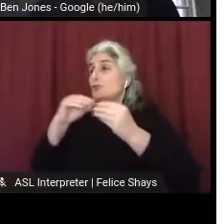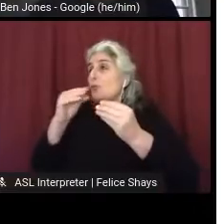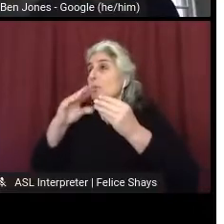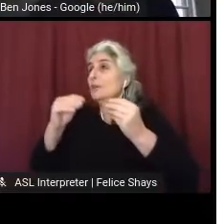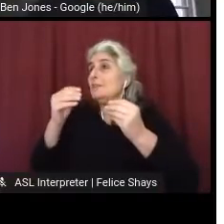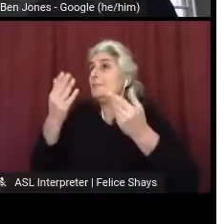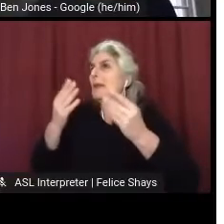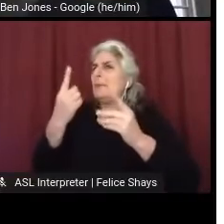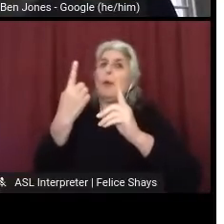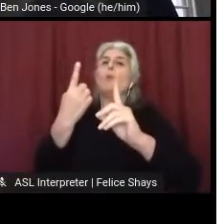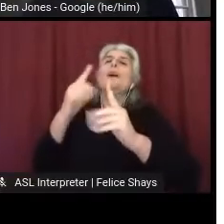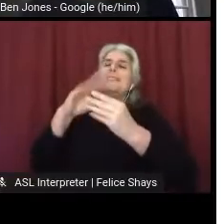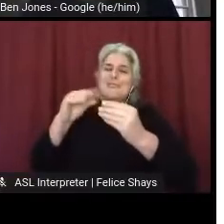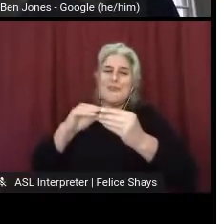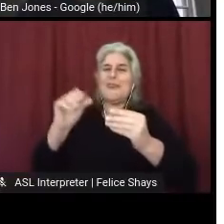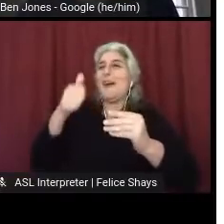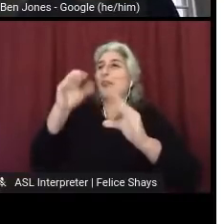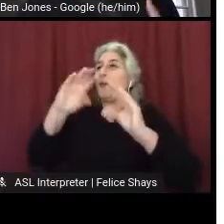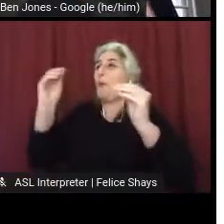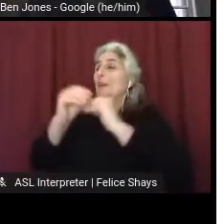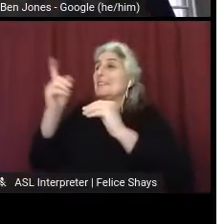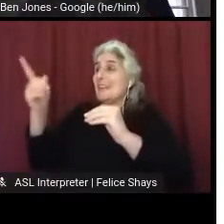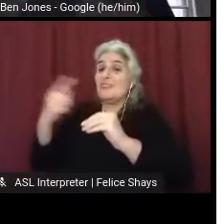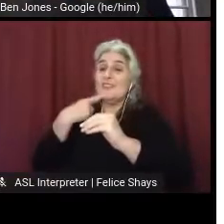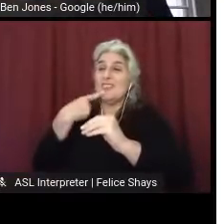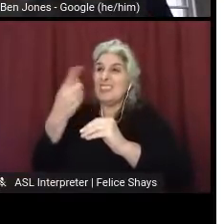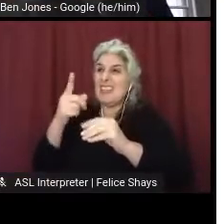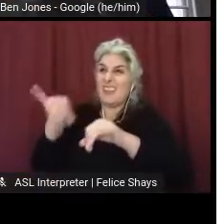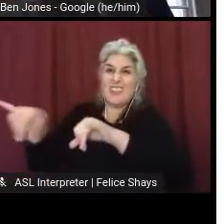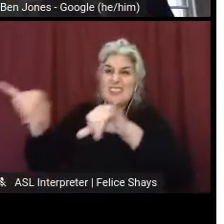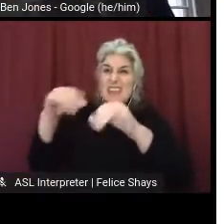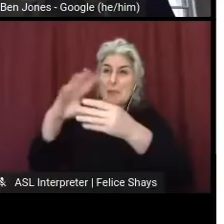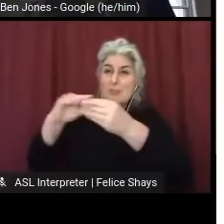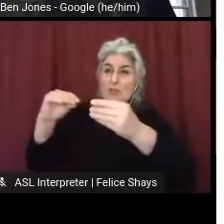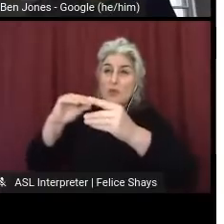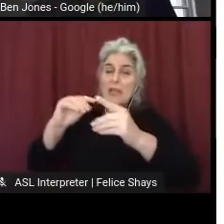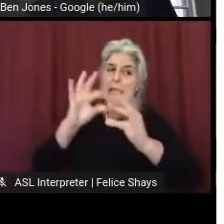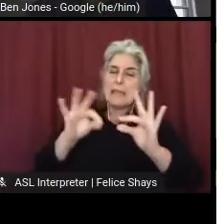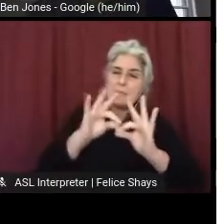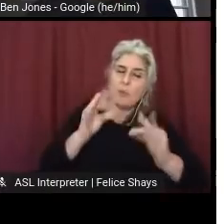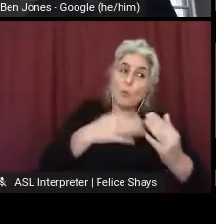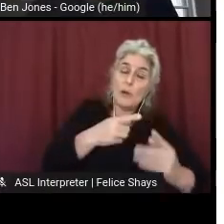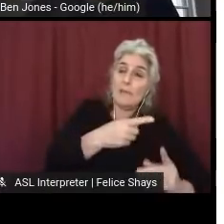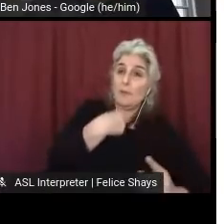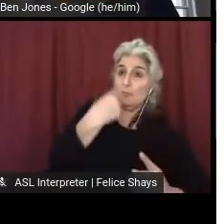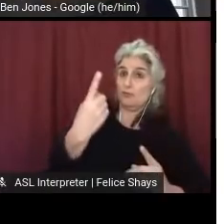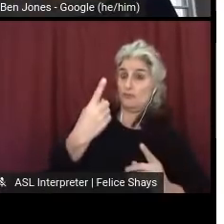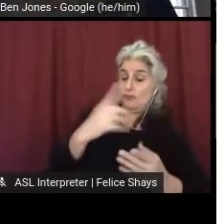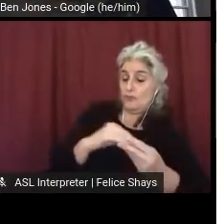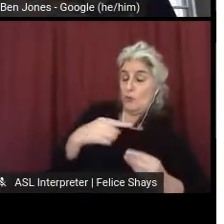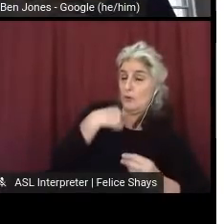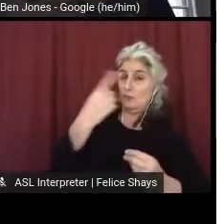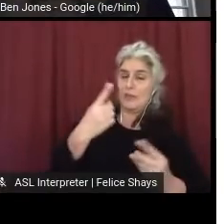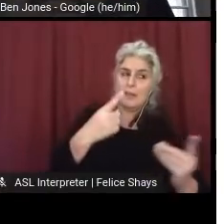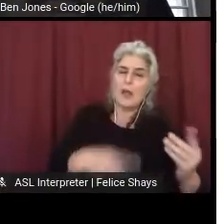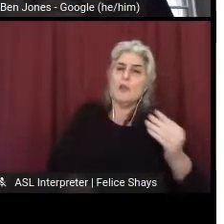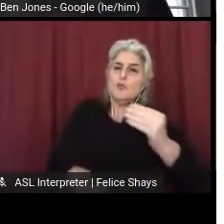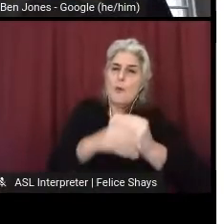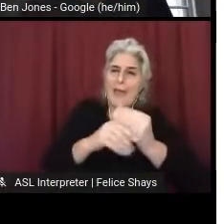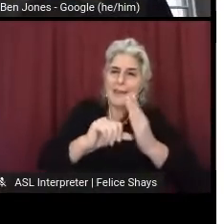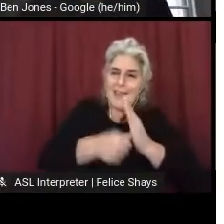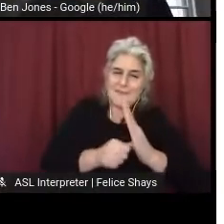could tell. Third, we're starting to see an after emerging slowly. We're starting to